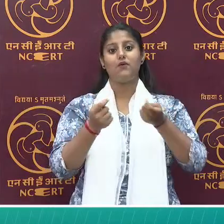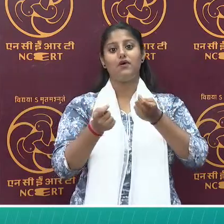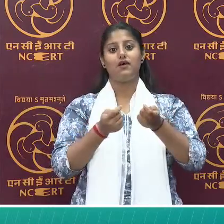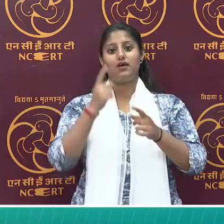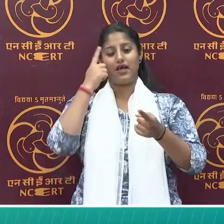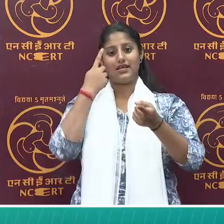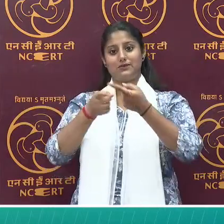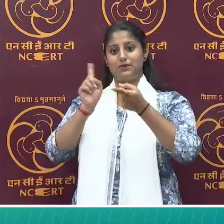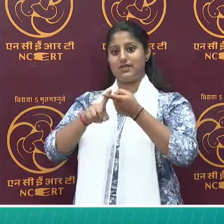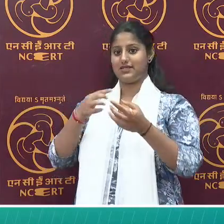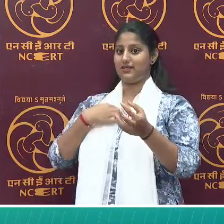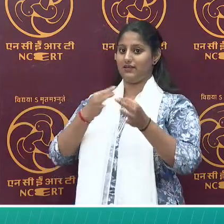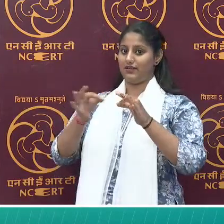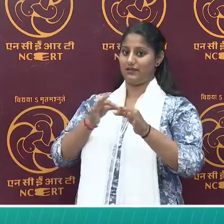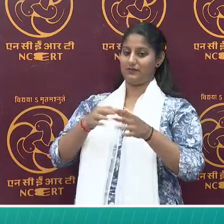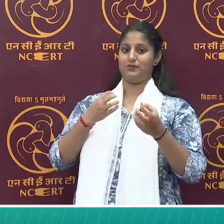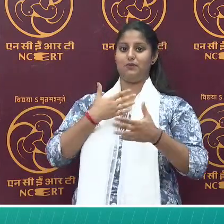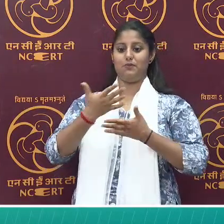Dr. Preeti, Miss Preeti.